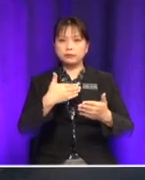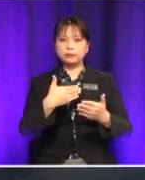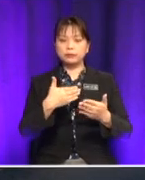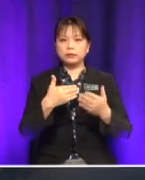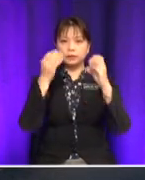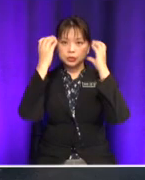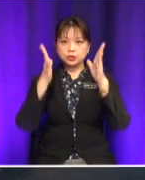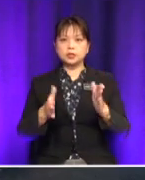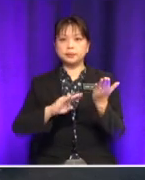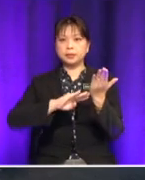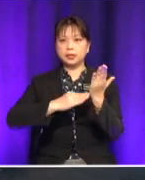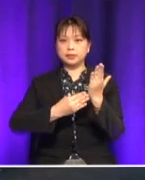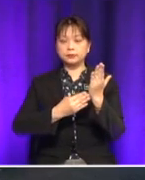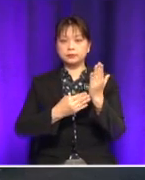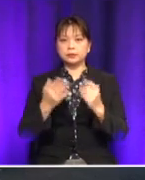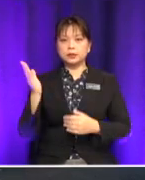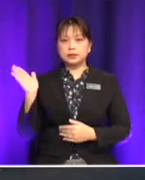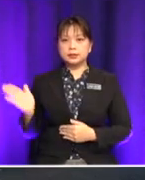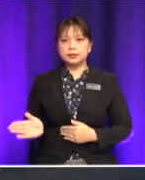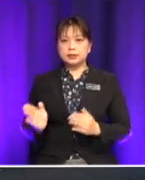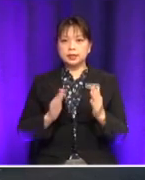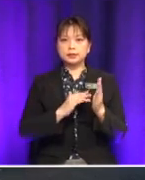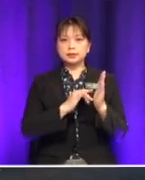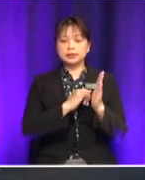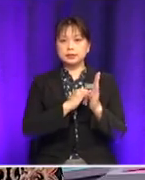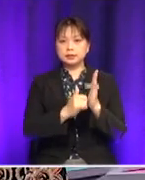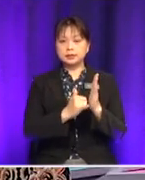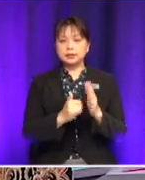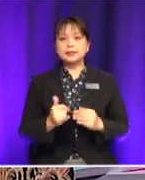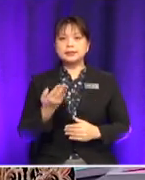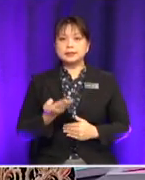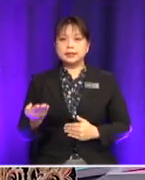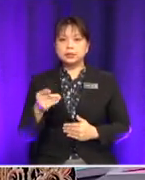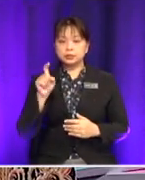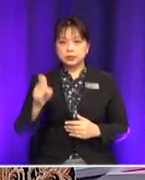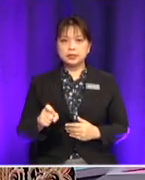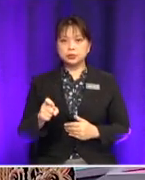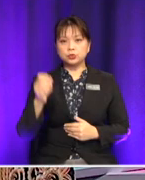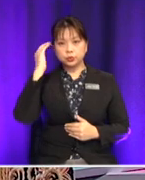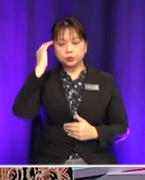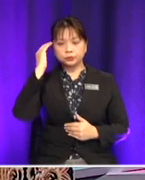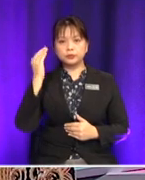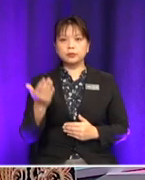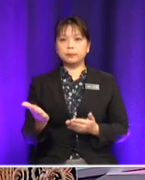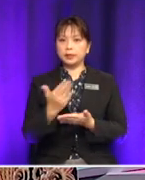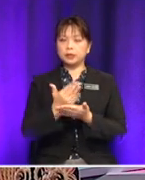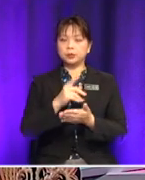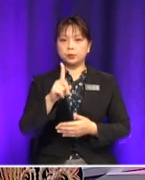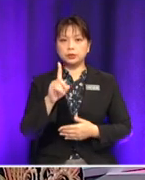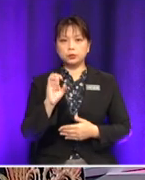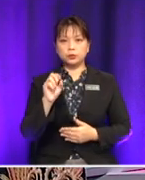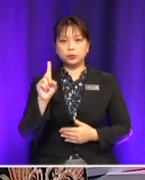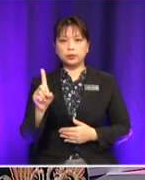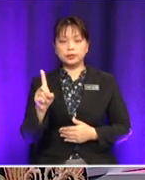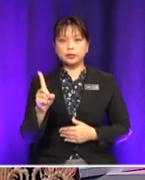all right, these are the things that you have to take note, guys. Now, for question page 101, section 4, similar to your paper